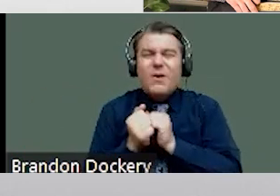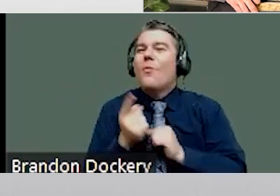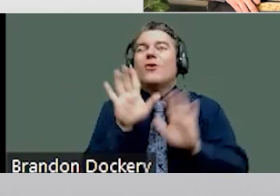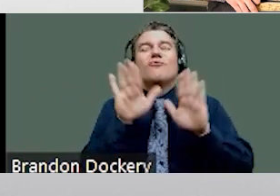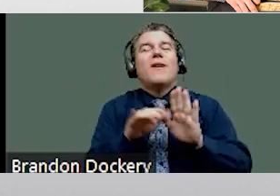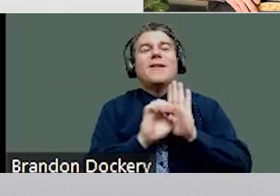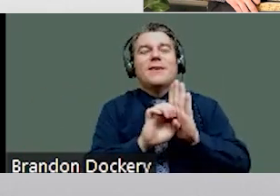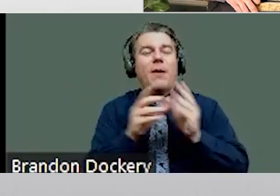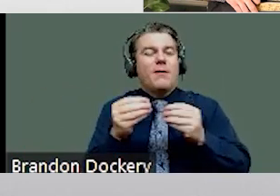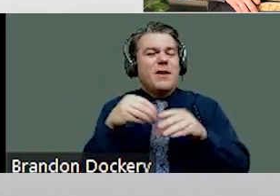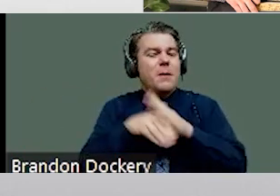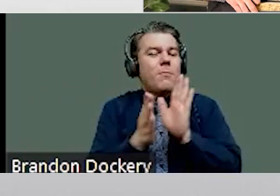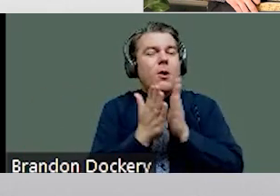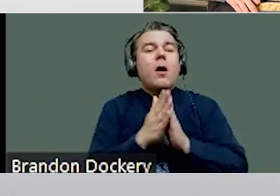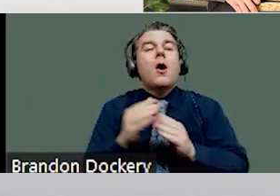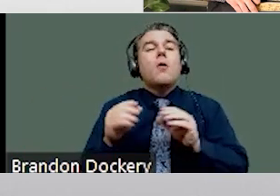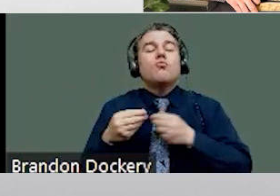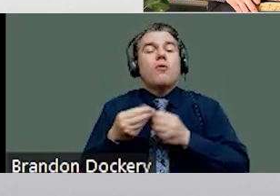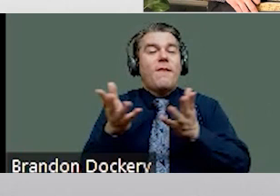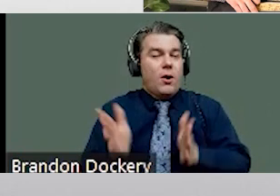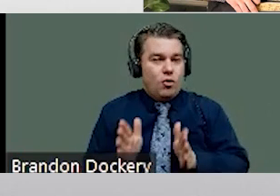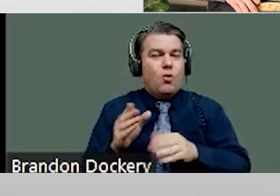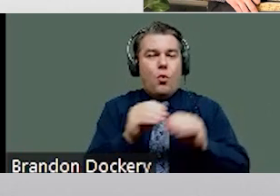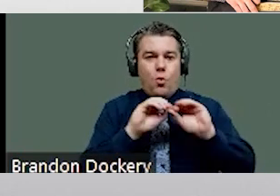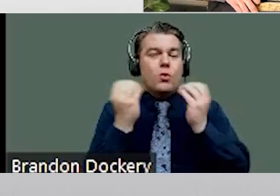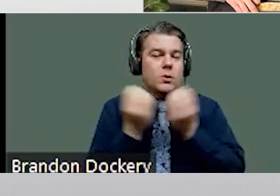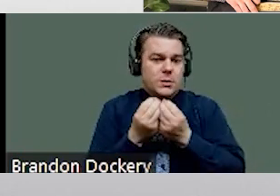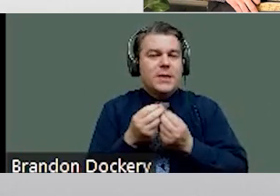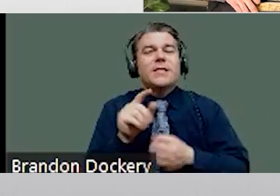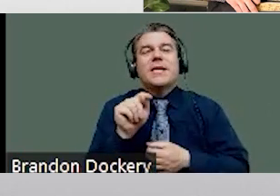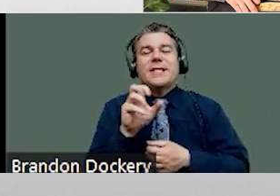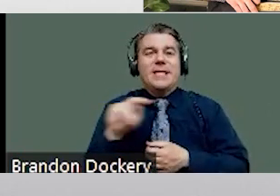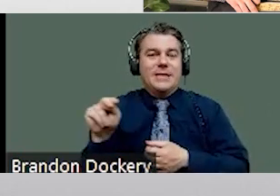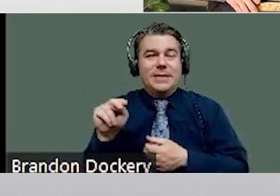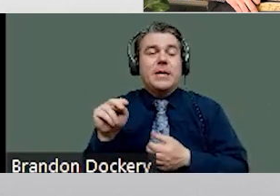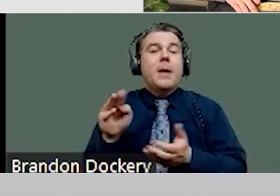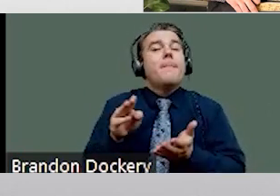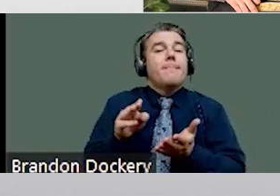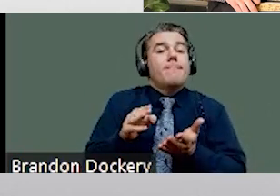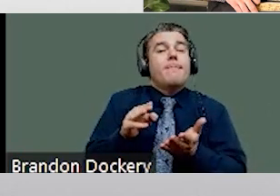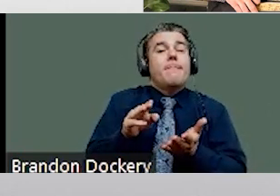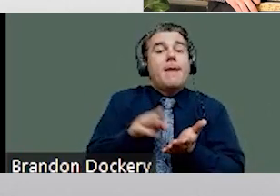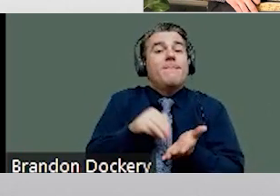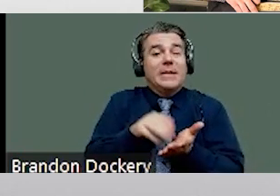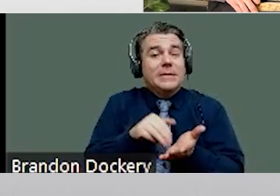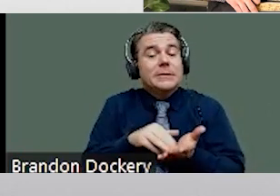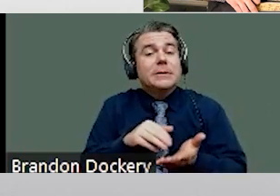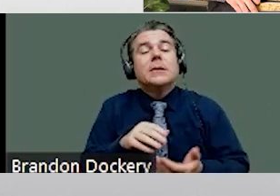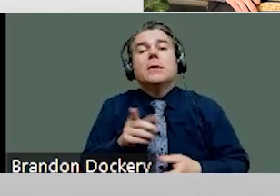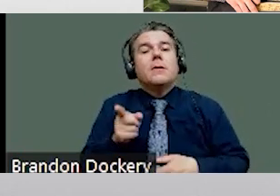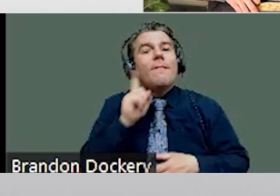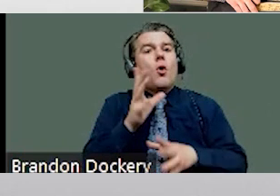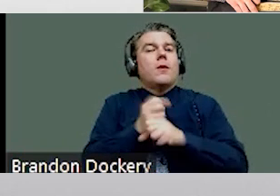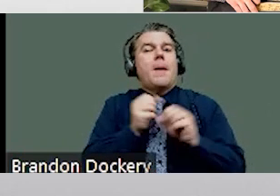book of a provider organization in Tennessee and in Memphis to get